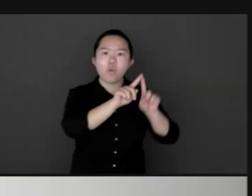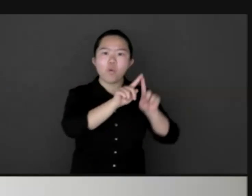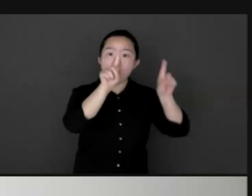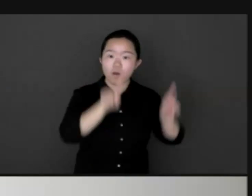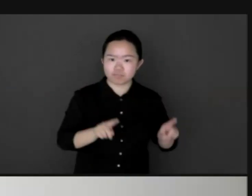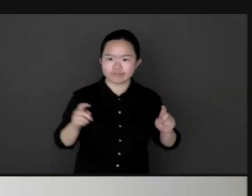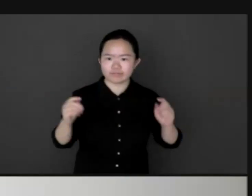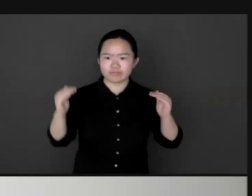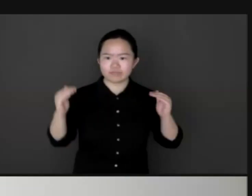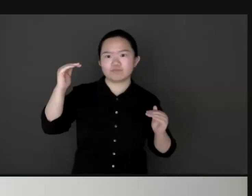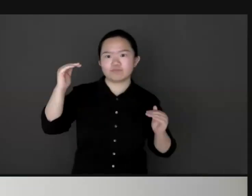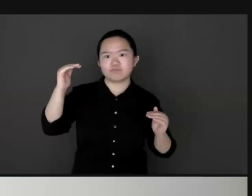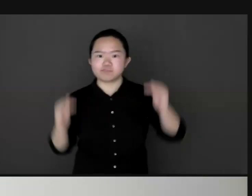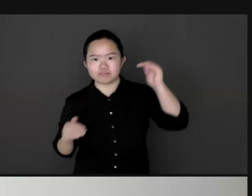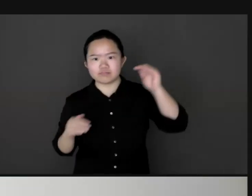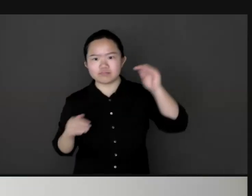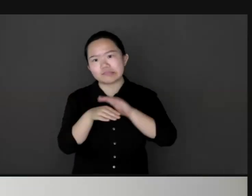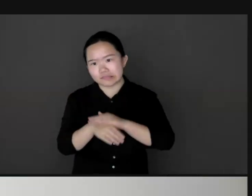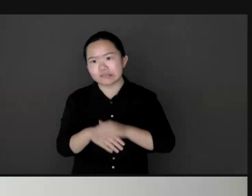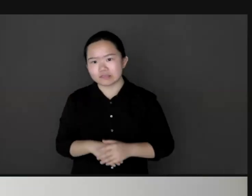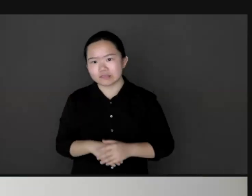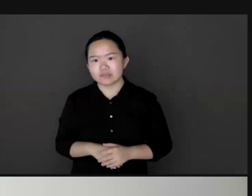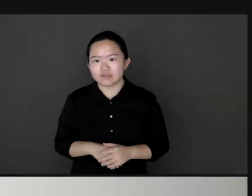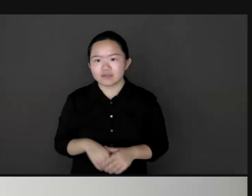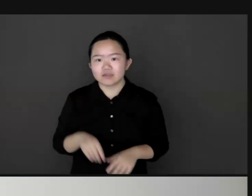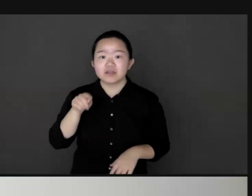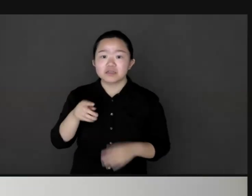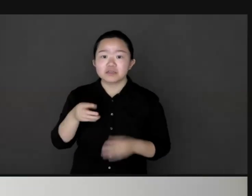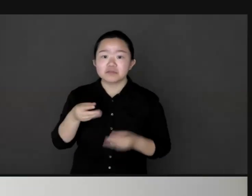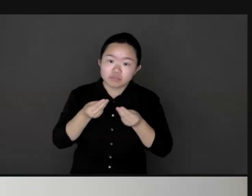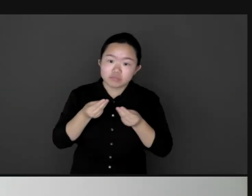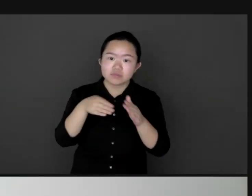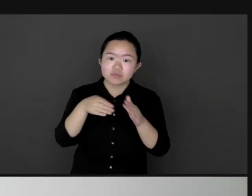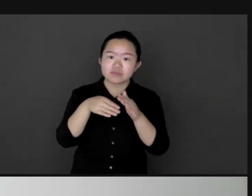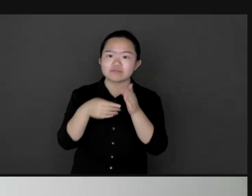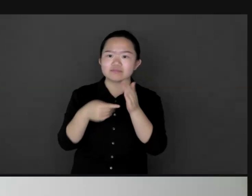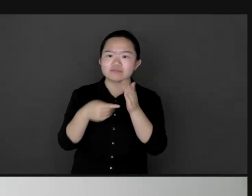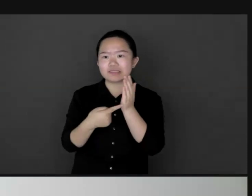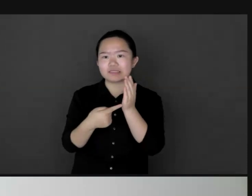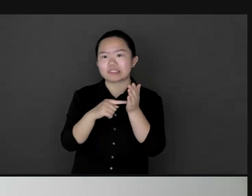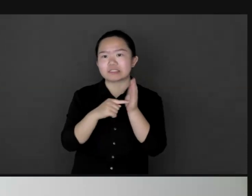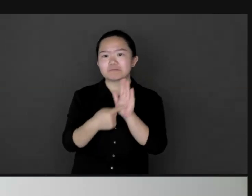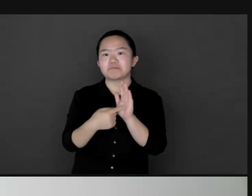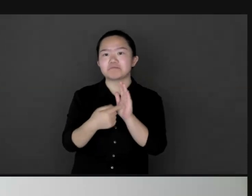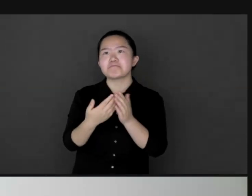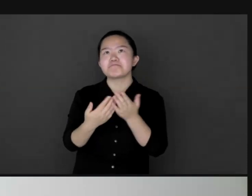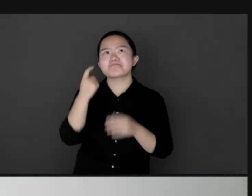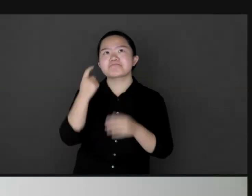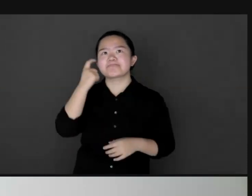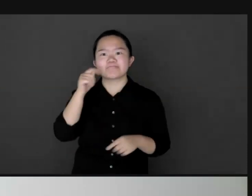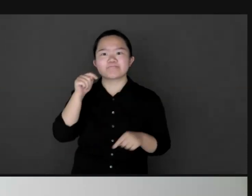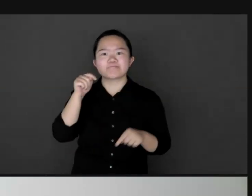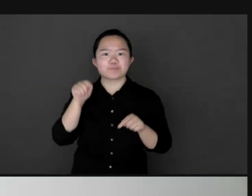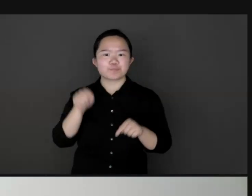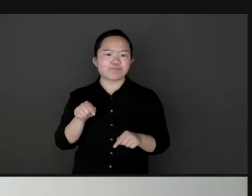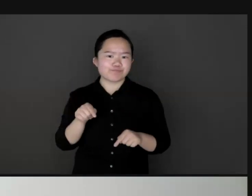accessible. But yeah, I think the trends, yeah, I agree with the others here, that